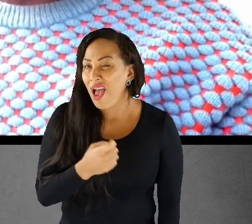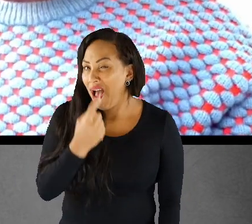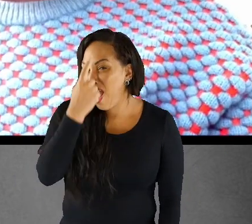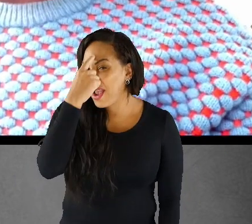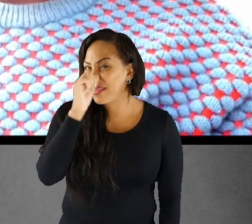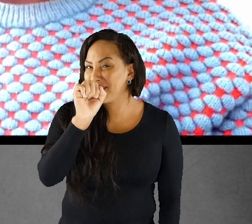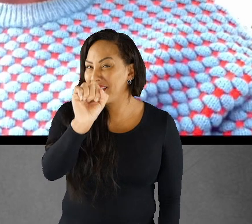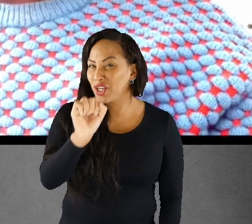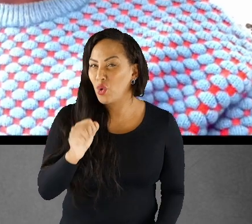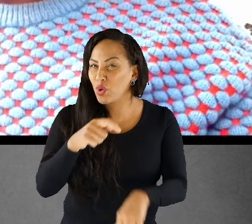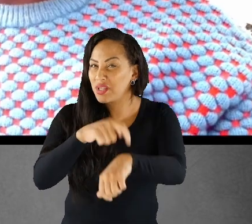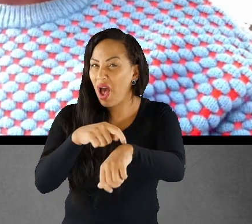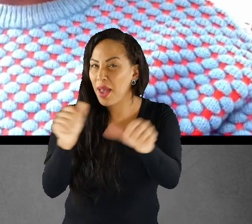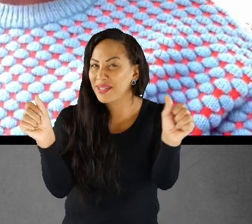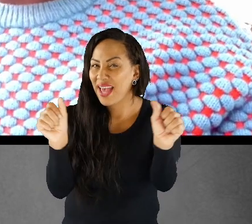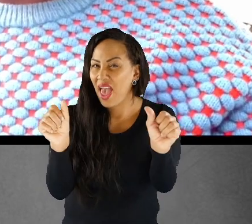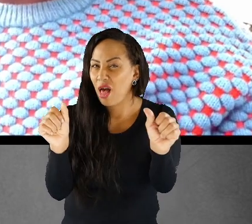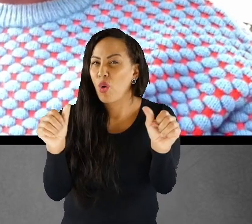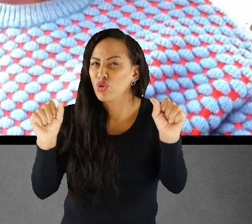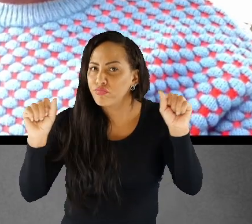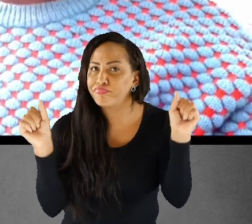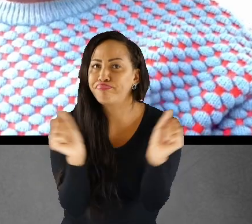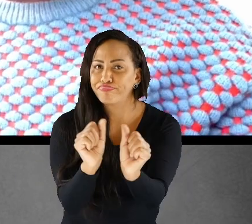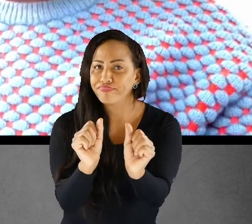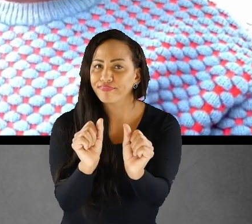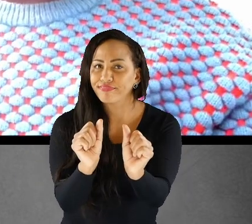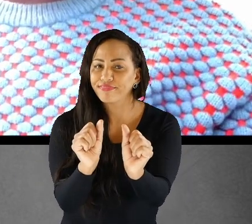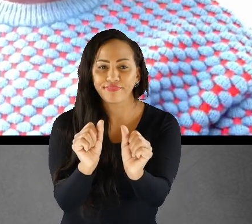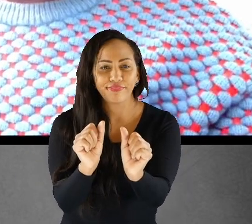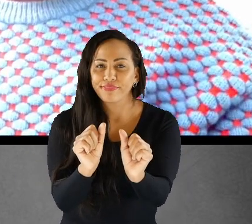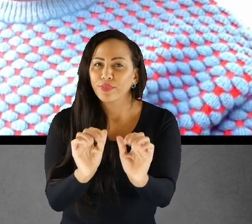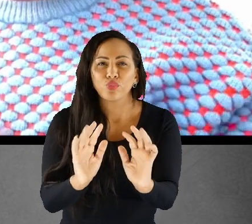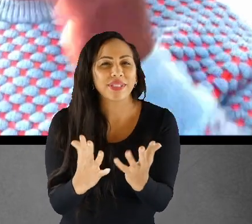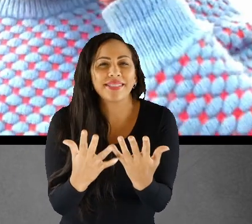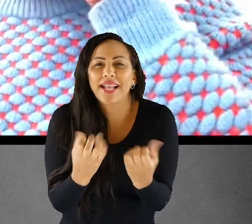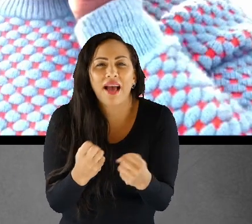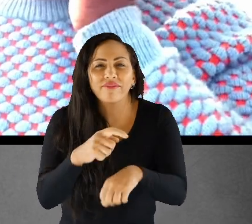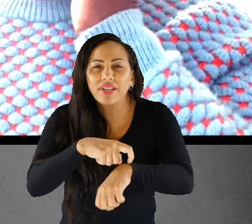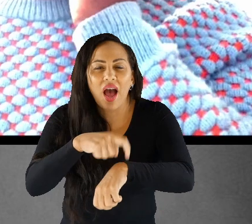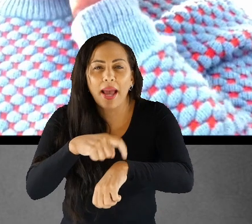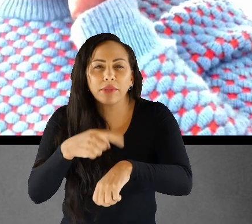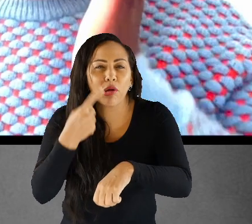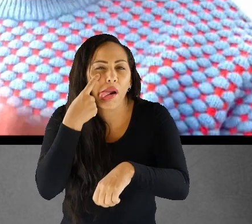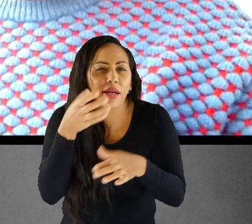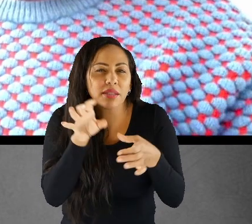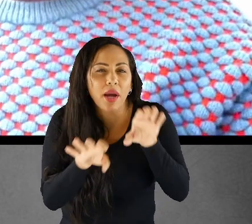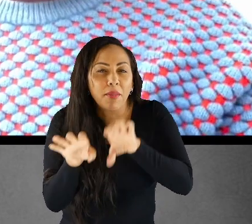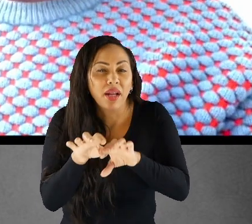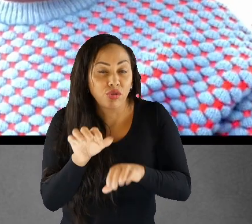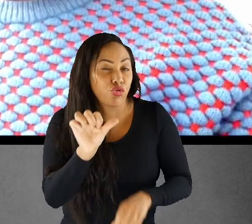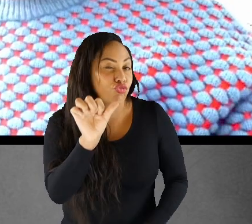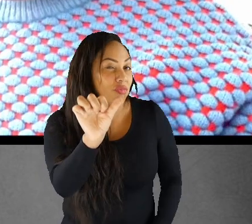reason. I think it was quite a truncated timescale as well. Yeah, we didn't really have the time to